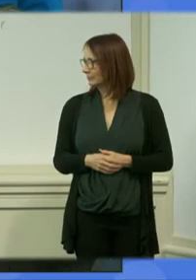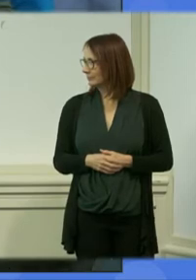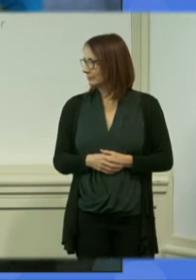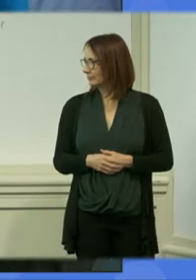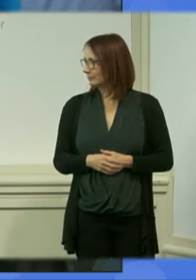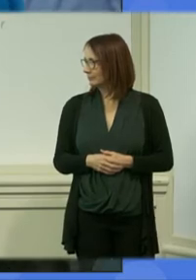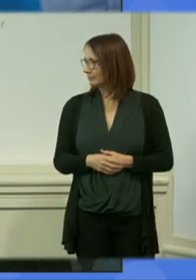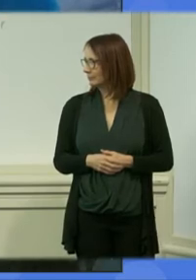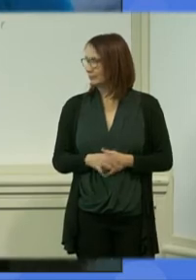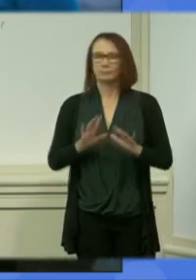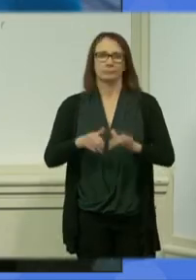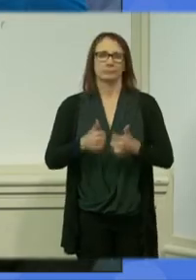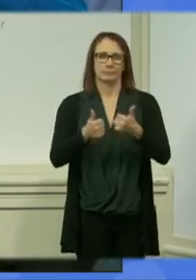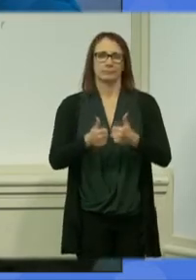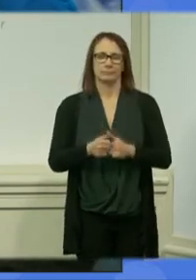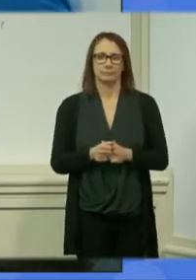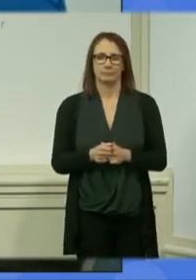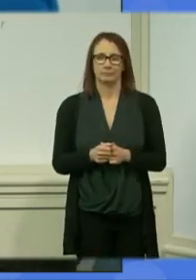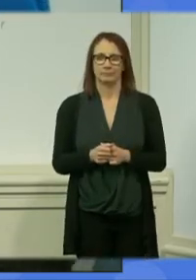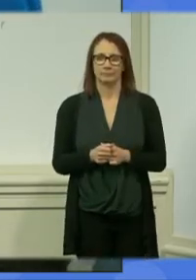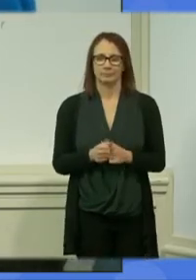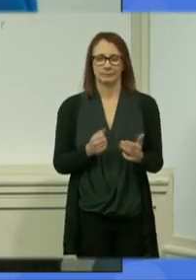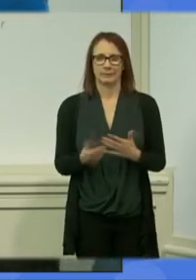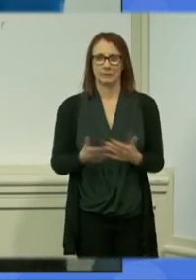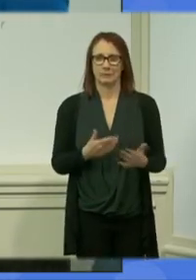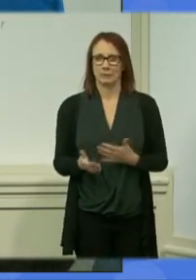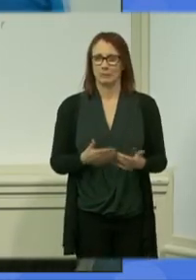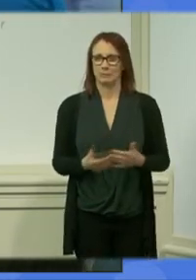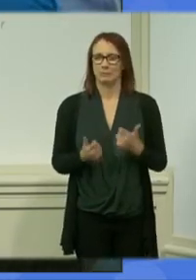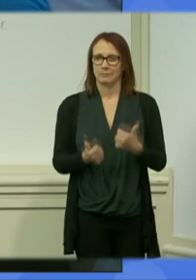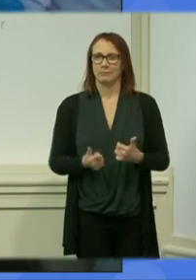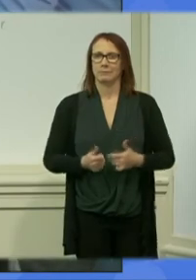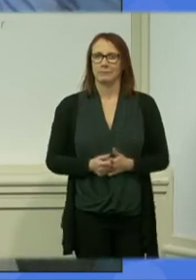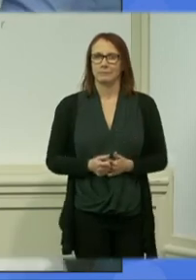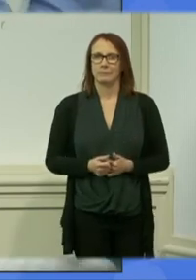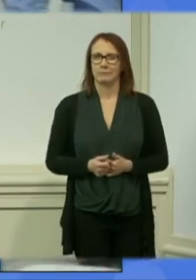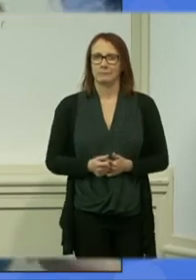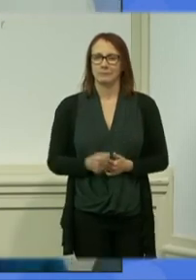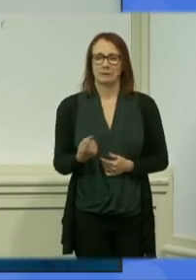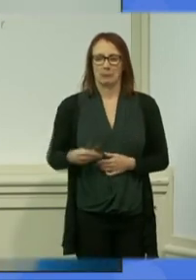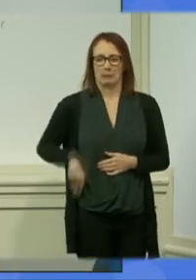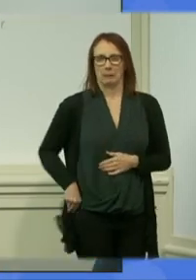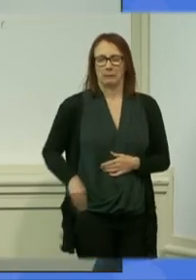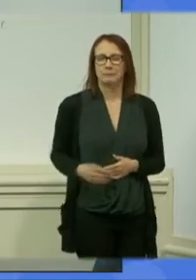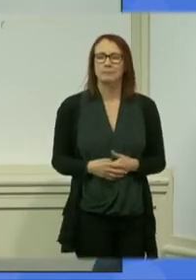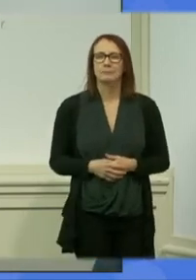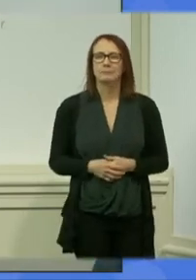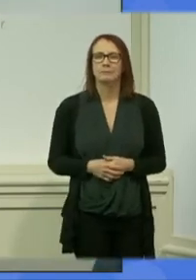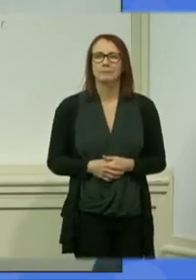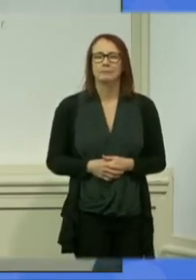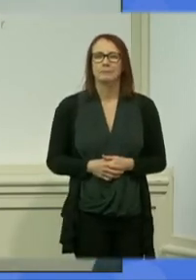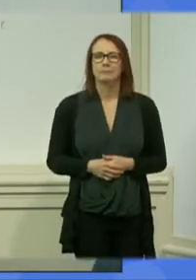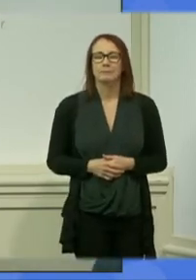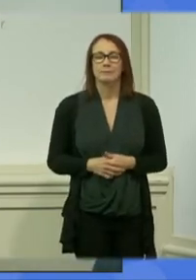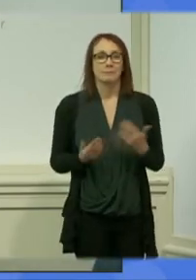That's fine, I'll press the button. Yep, leave it with me. No bother at all. Oh, is that it? Jolly good. Well, stashed away. Sorry about that, folks. First